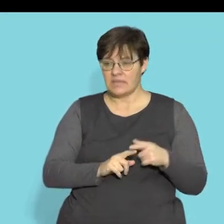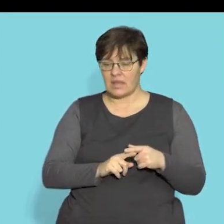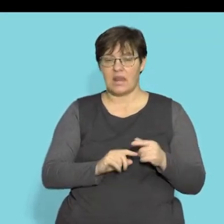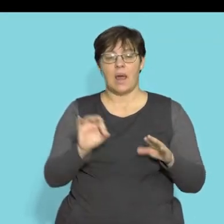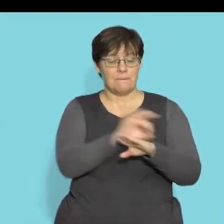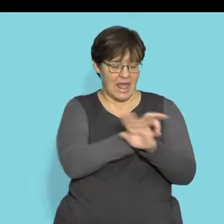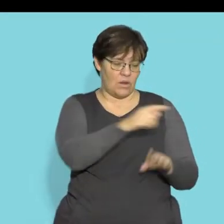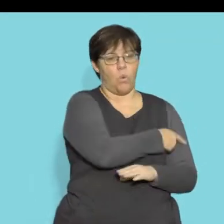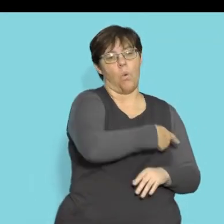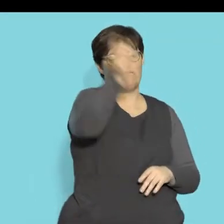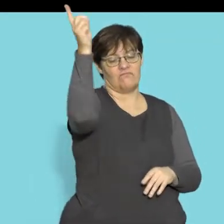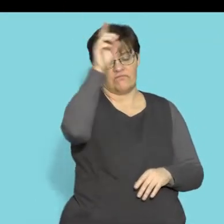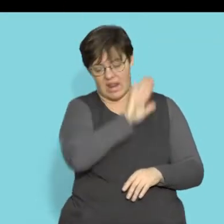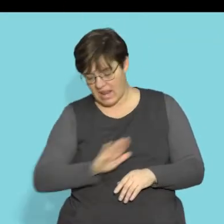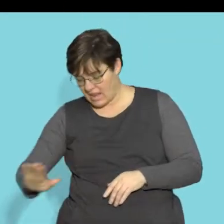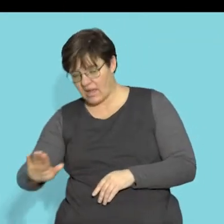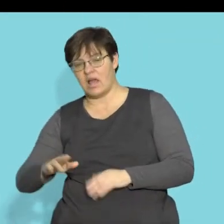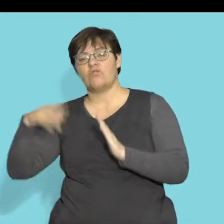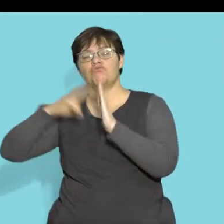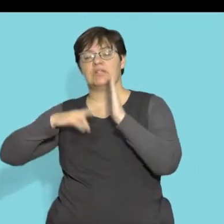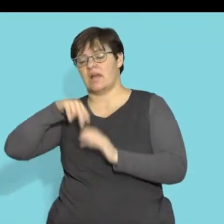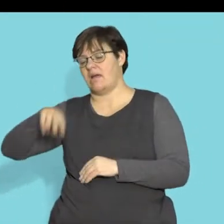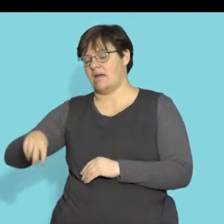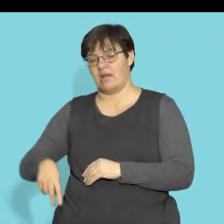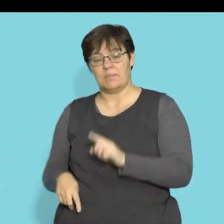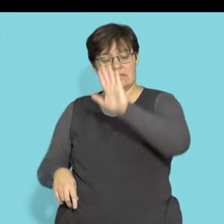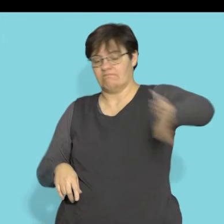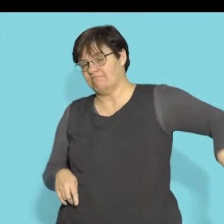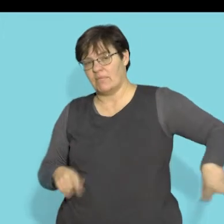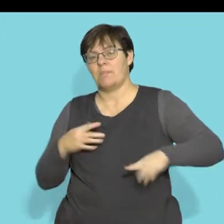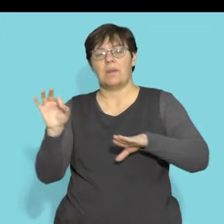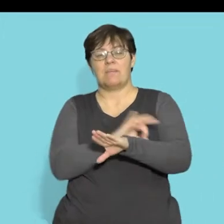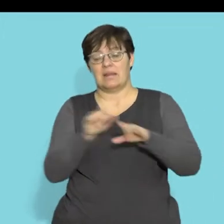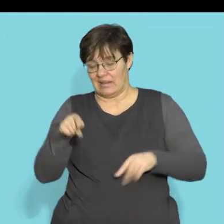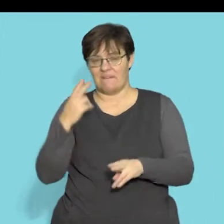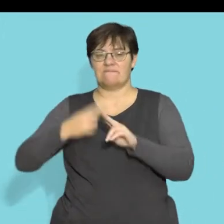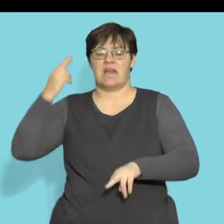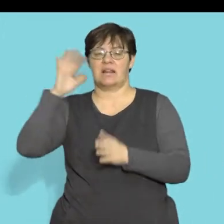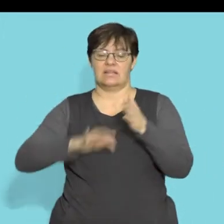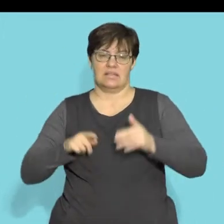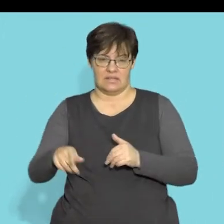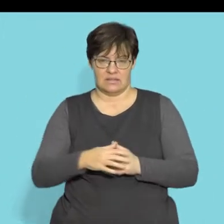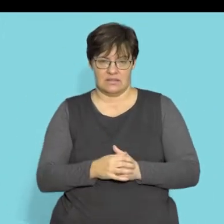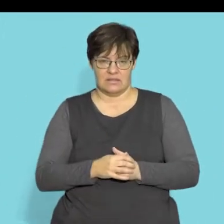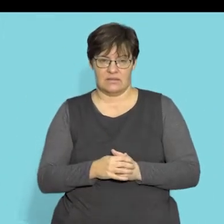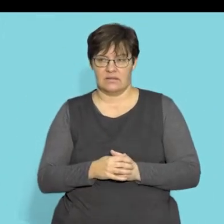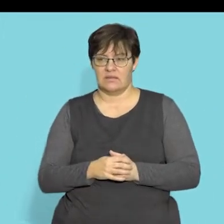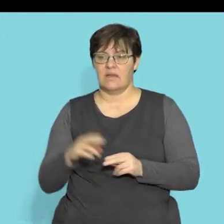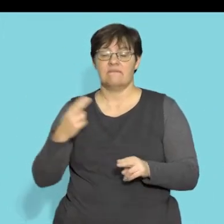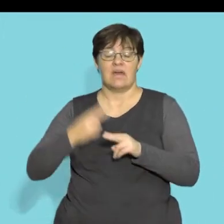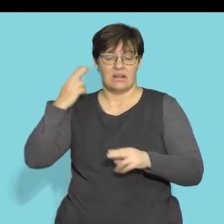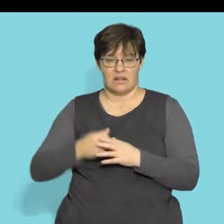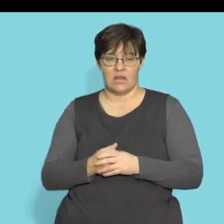strike out the plan and that you let the reader or the examiner know that that's your final essay.